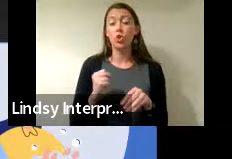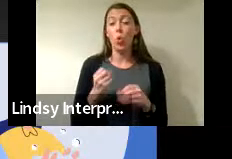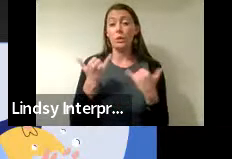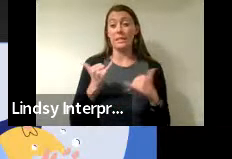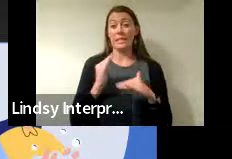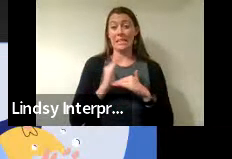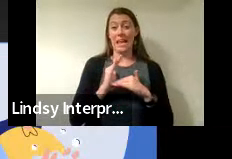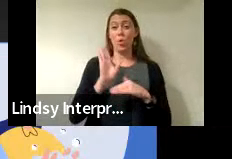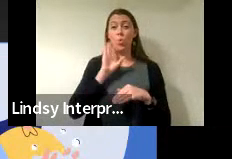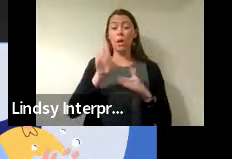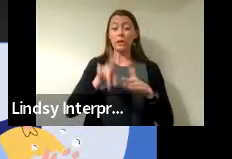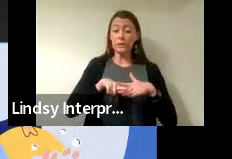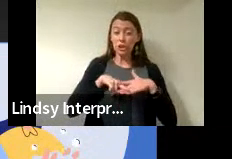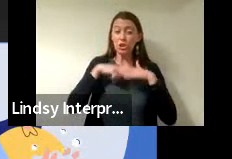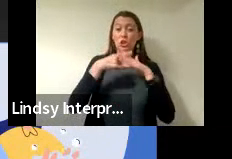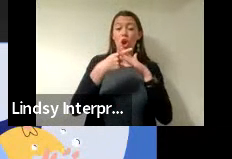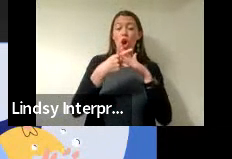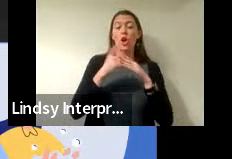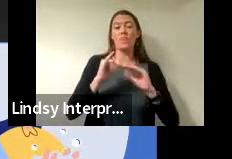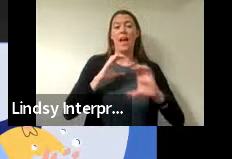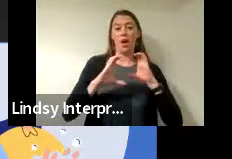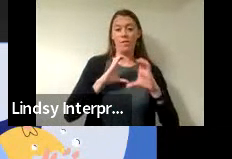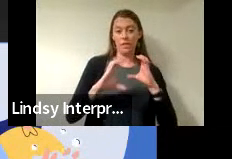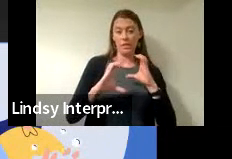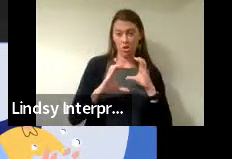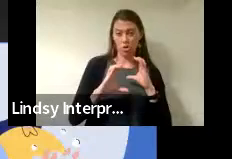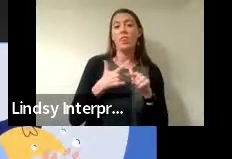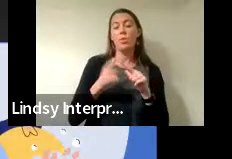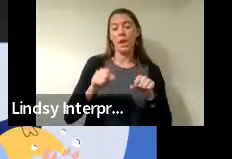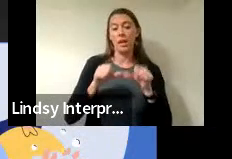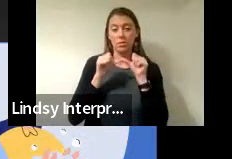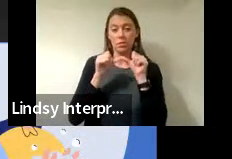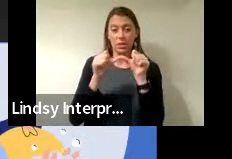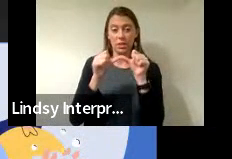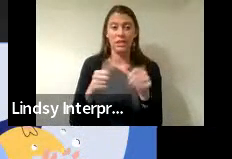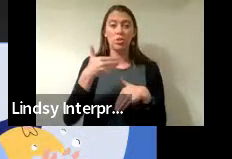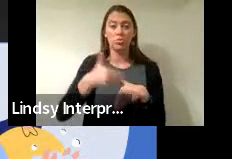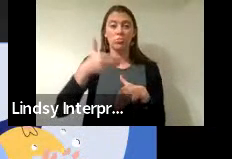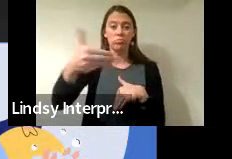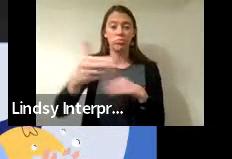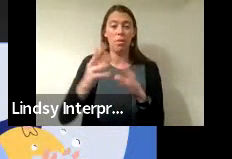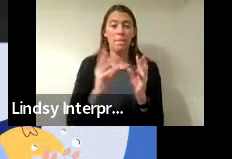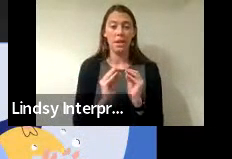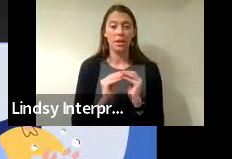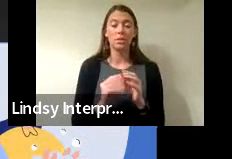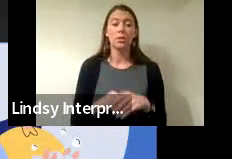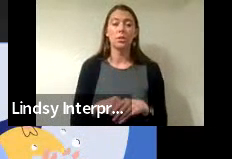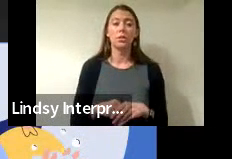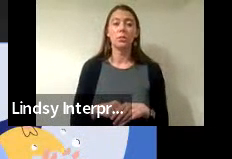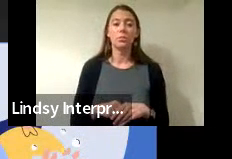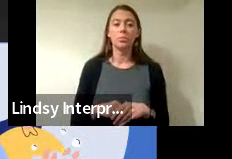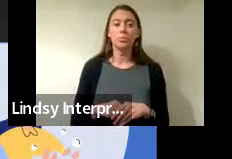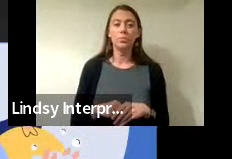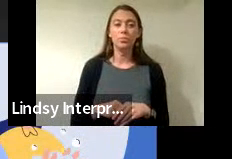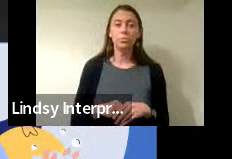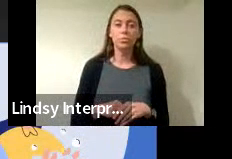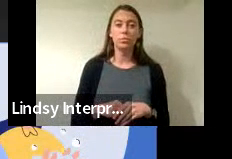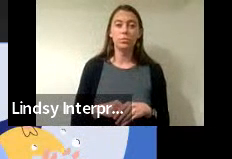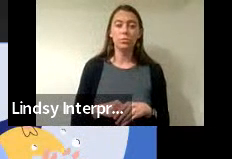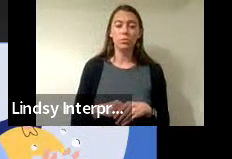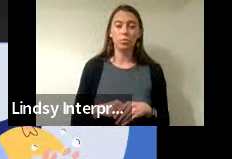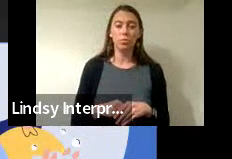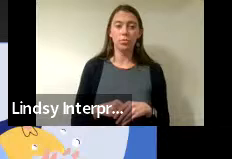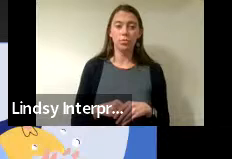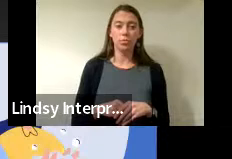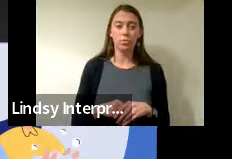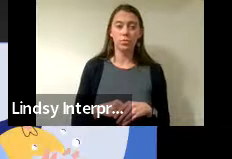We'll go into our breakout group. So you can see the small working group developed a really innovative process to help get at